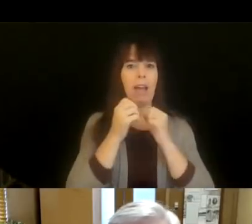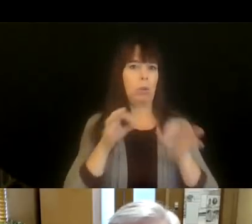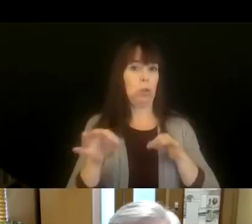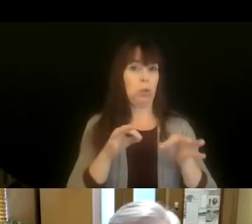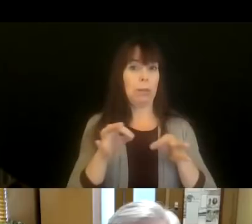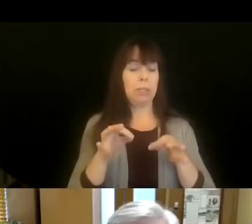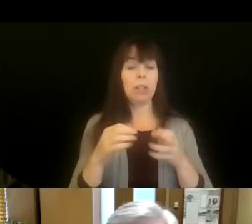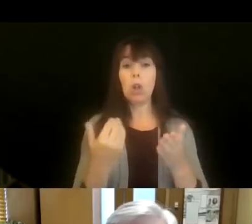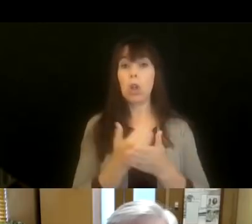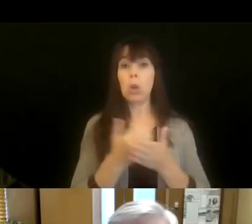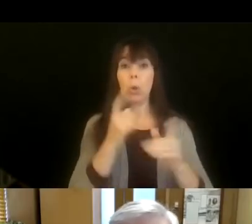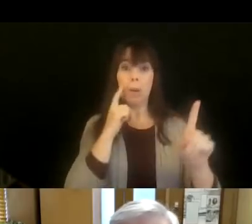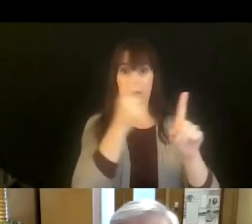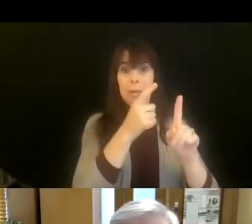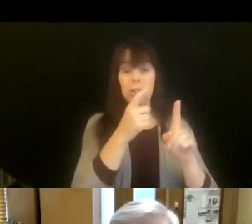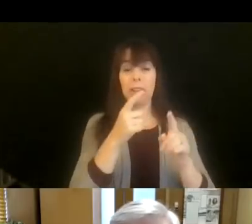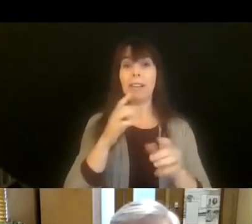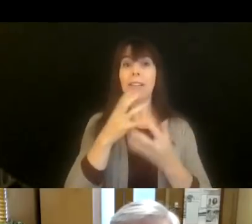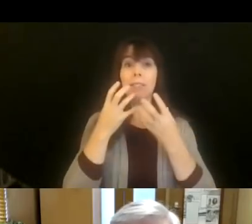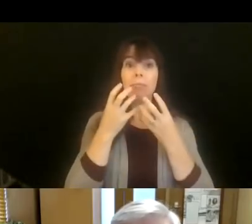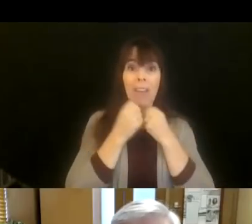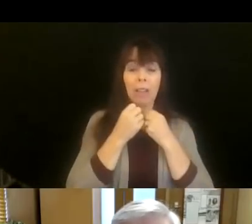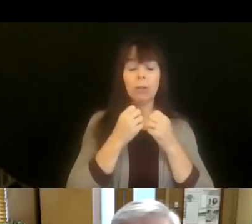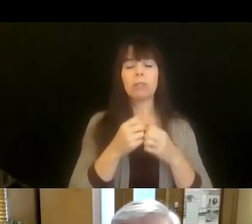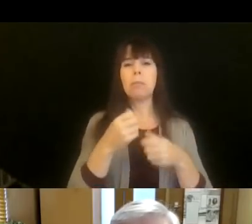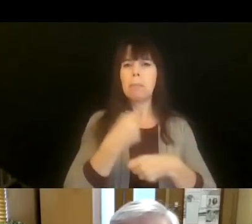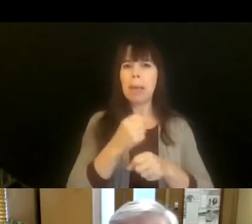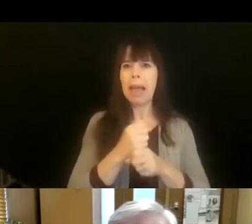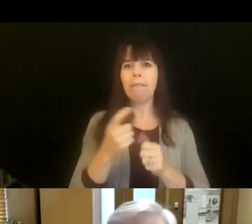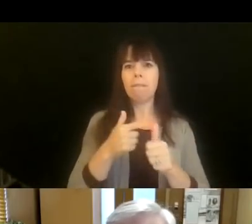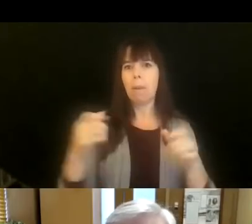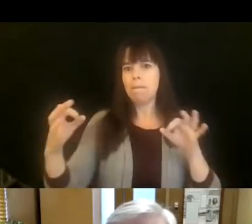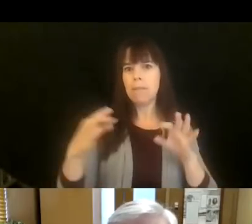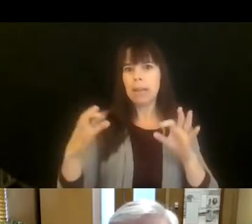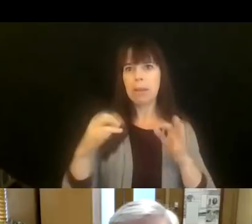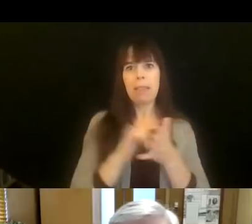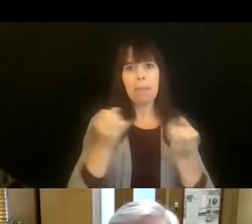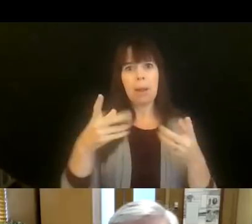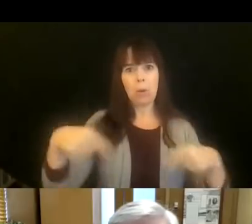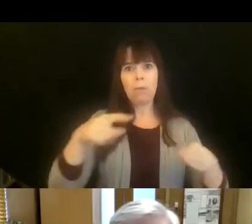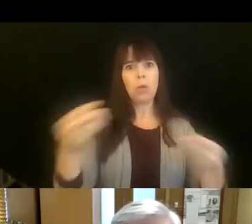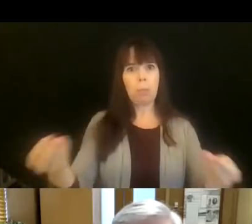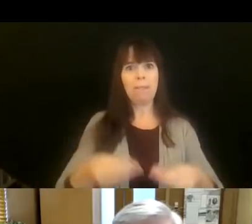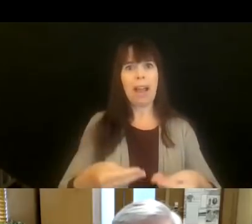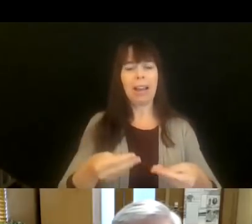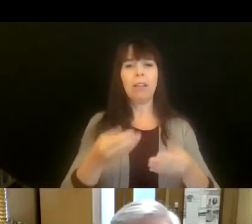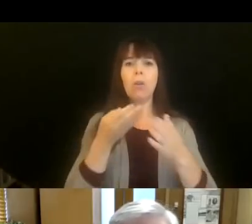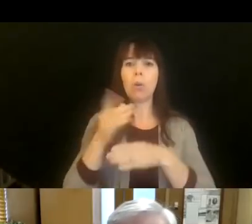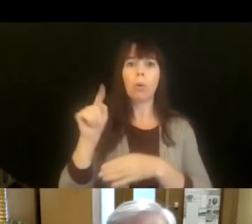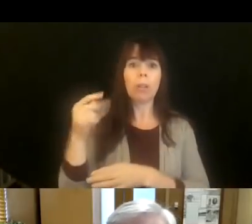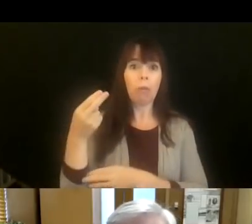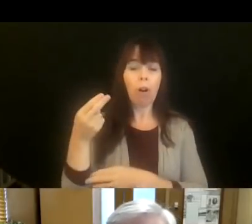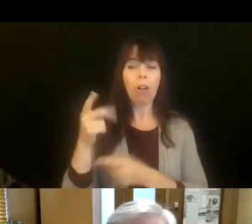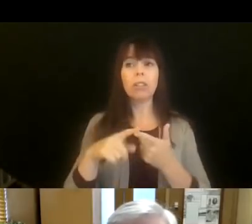new mission, vision, and values were carefully crafted based on feedback that many of you provided through town halls,